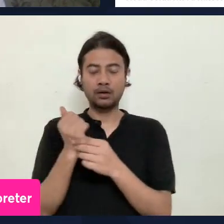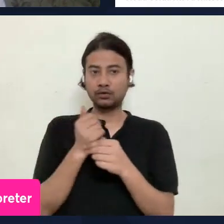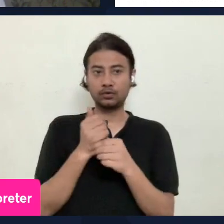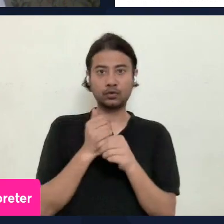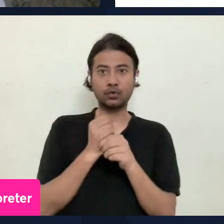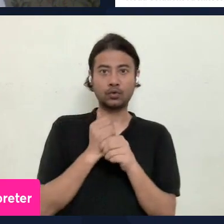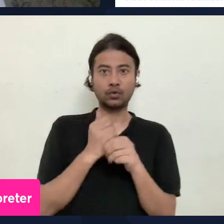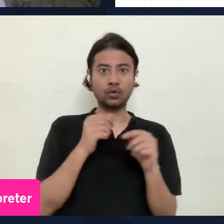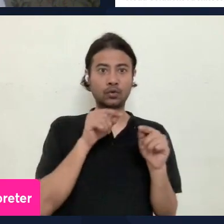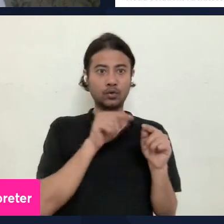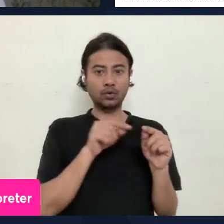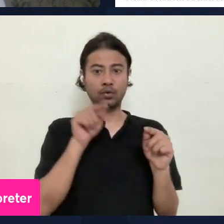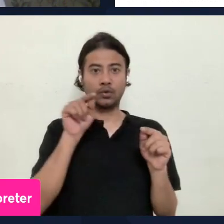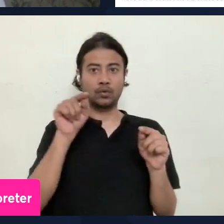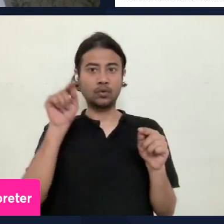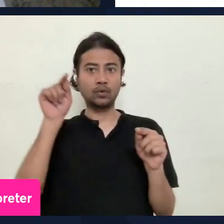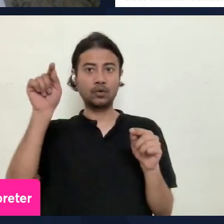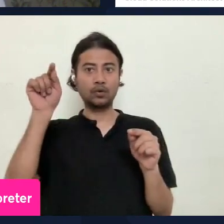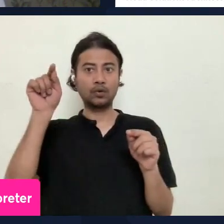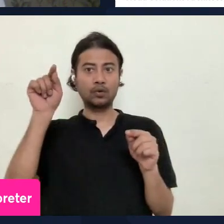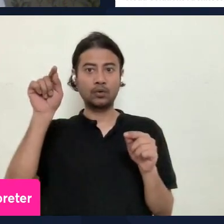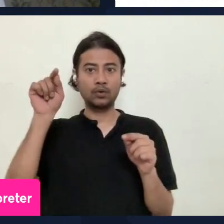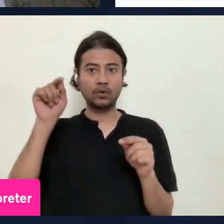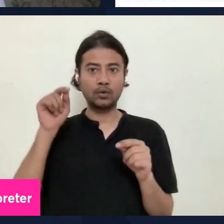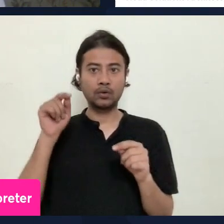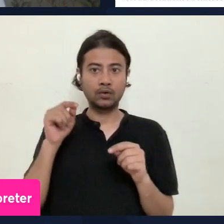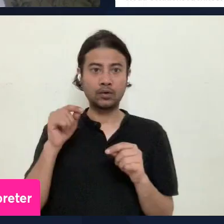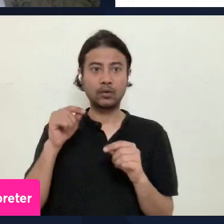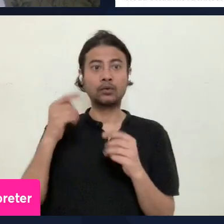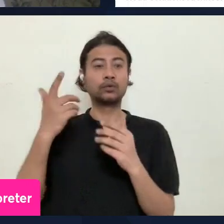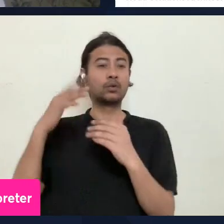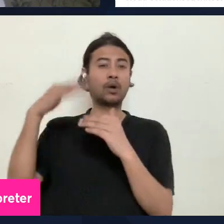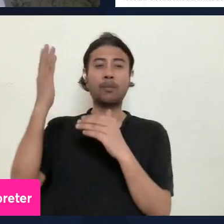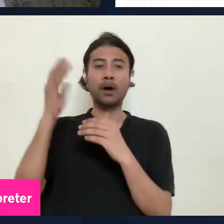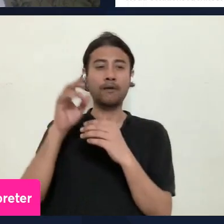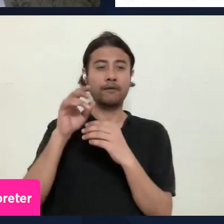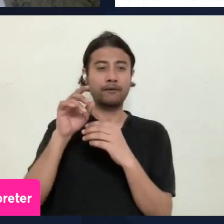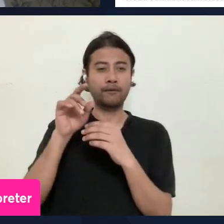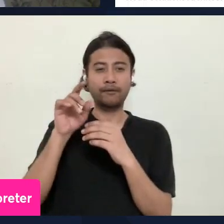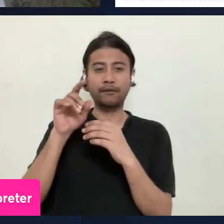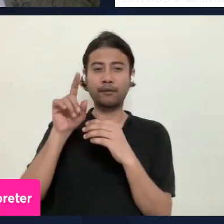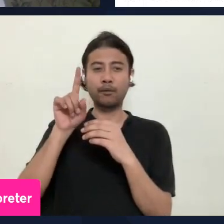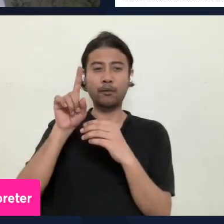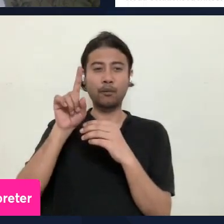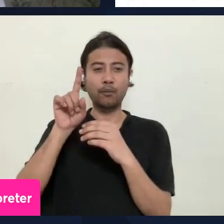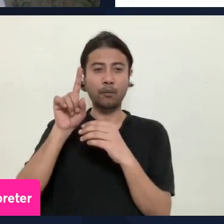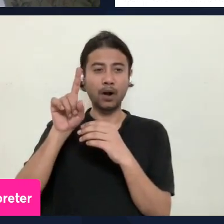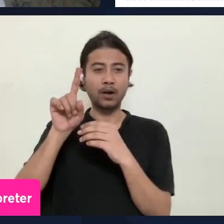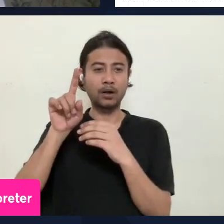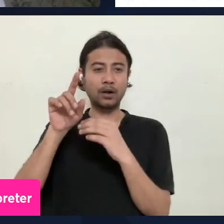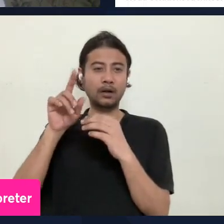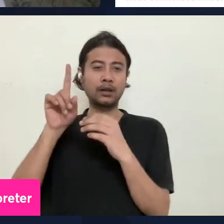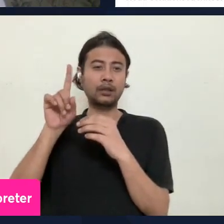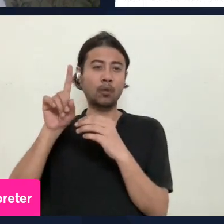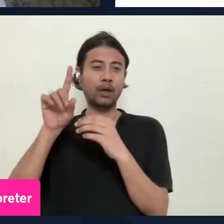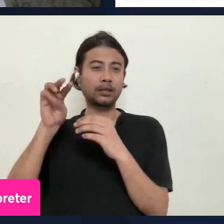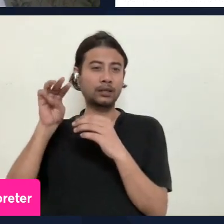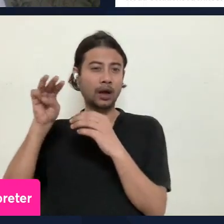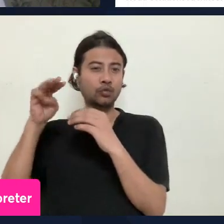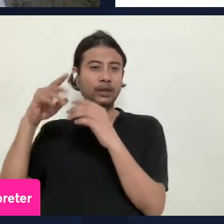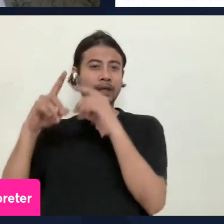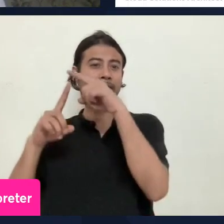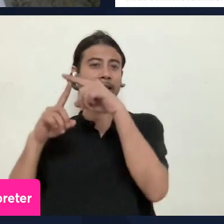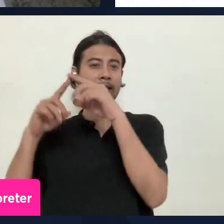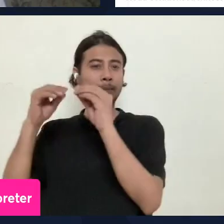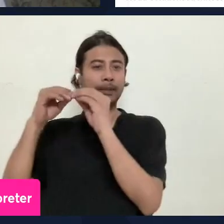with 128 megabytes of throughput per terabyte. The great thing about the flexible service level is, as